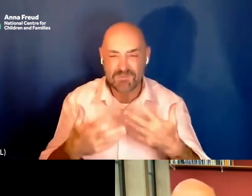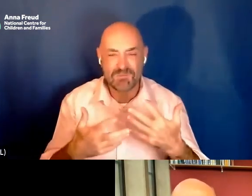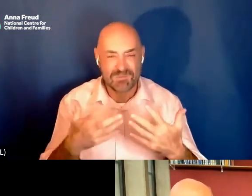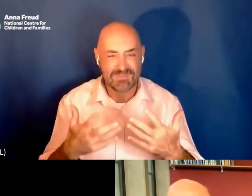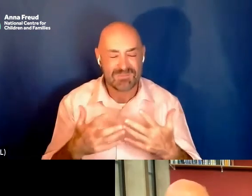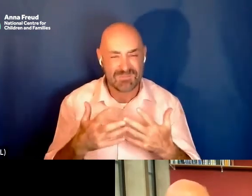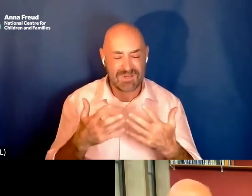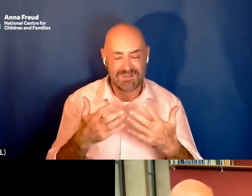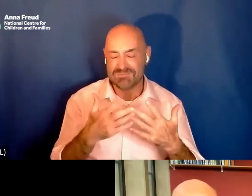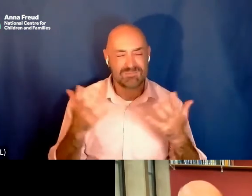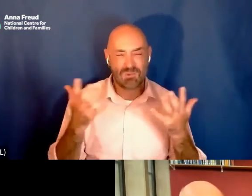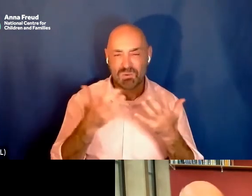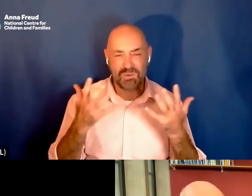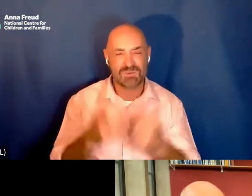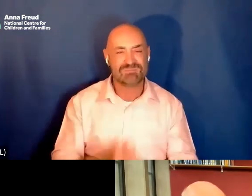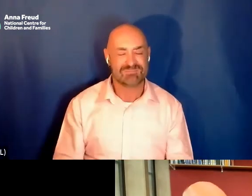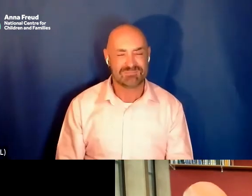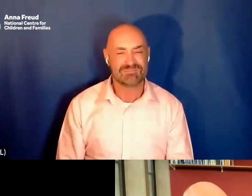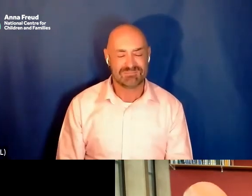some of